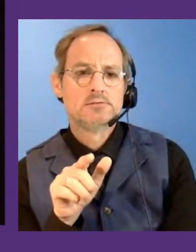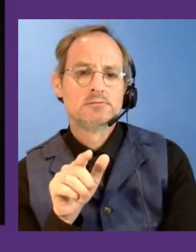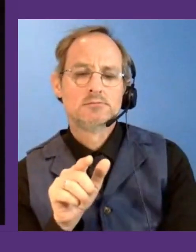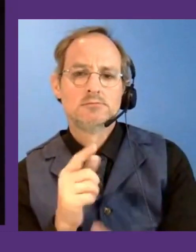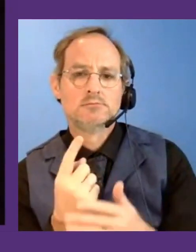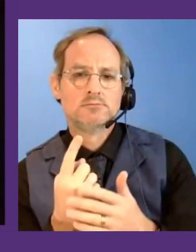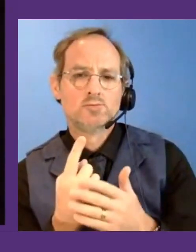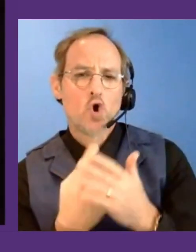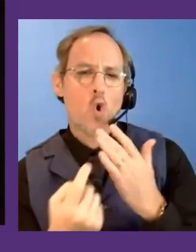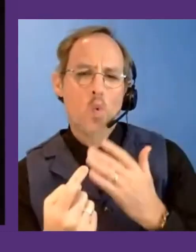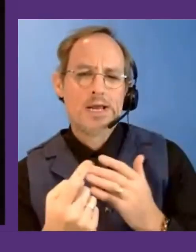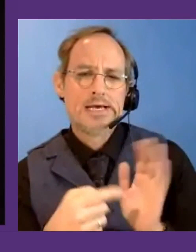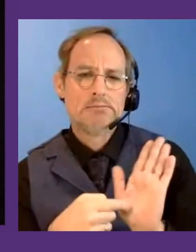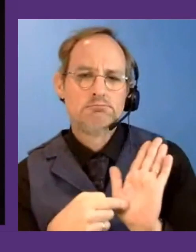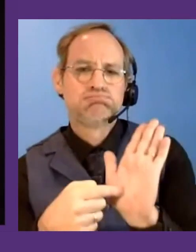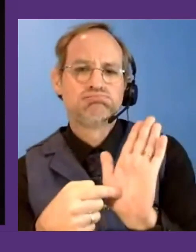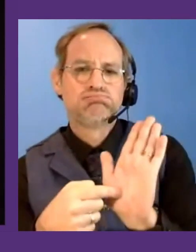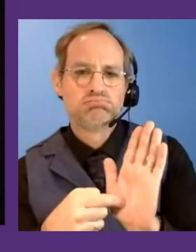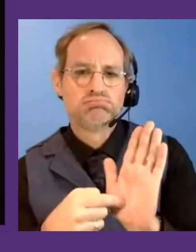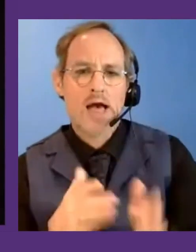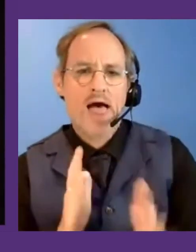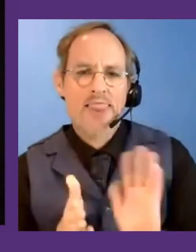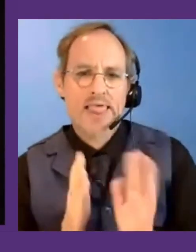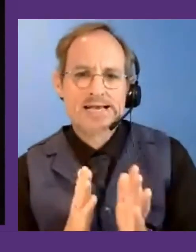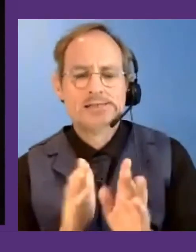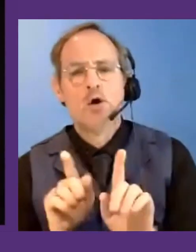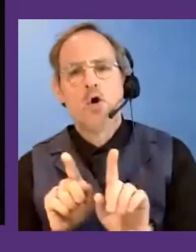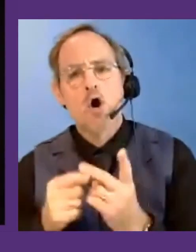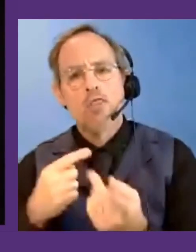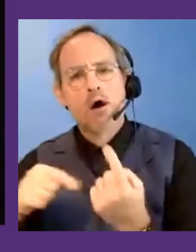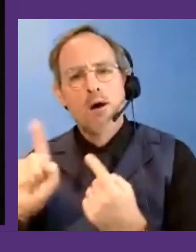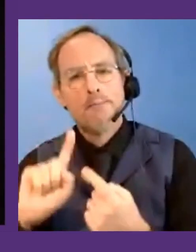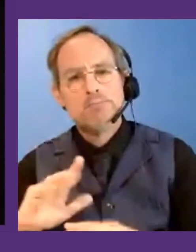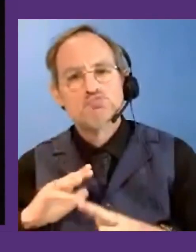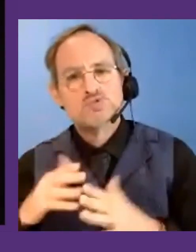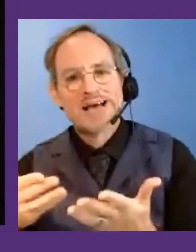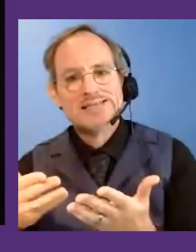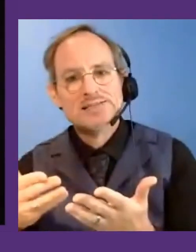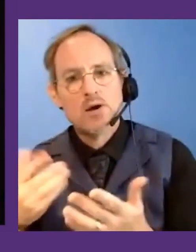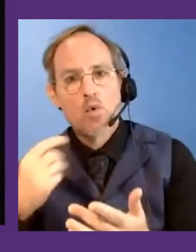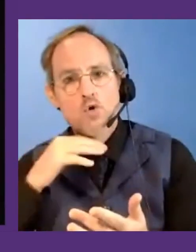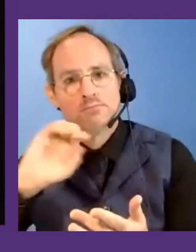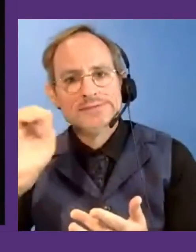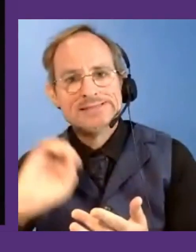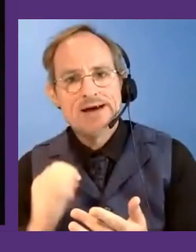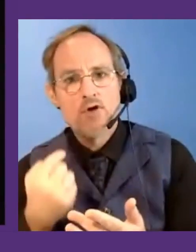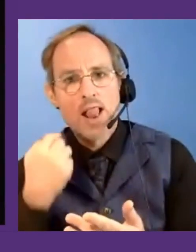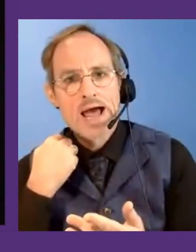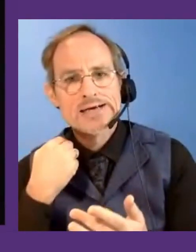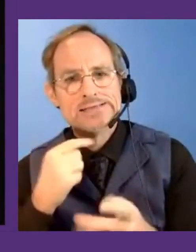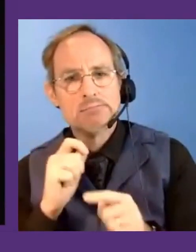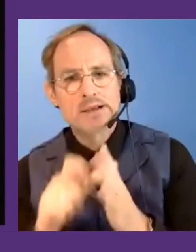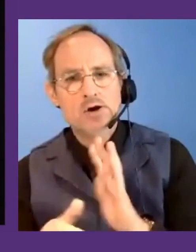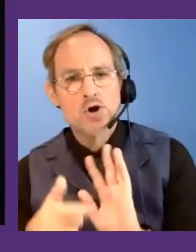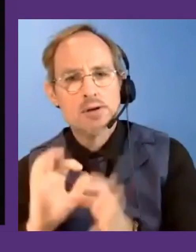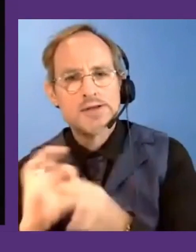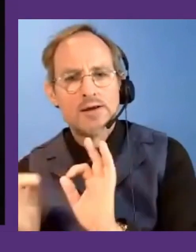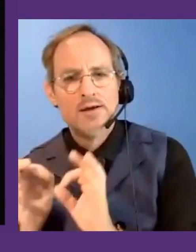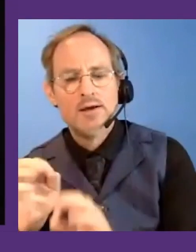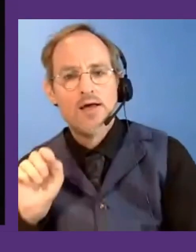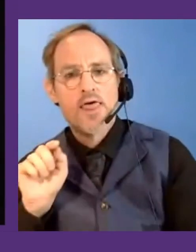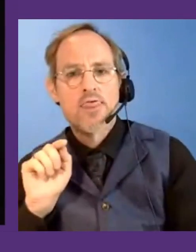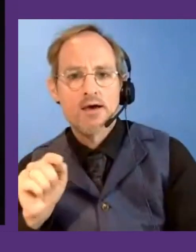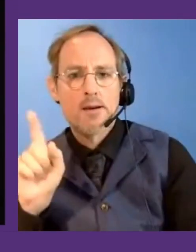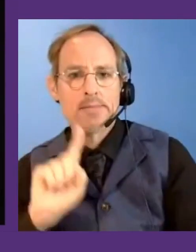athletes, but we've moved to 100% of the presenters on the last Paralympics being people with a disability. And we're moving